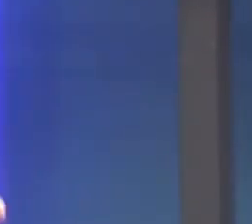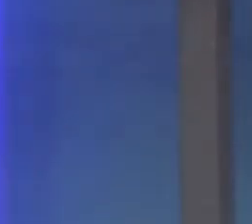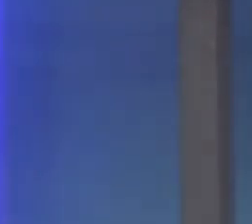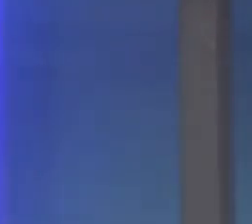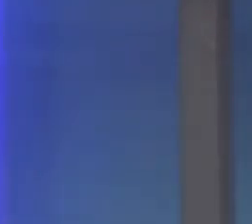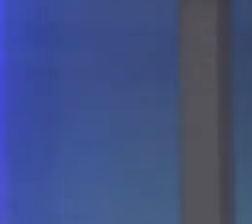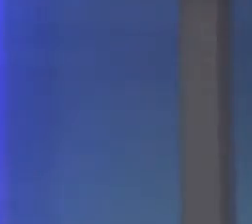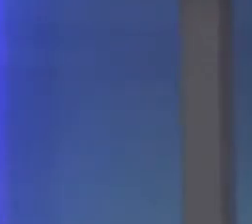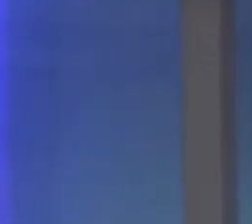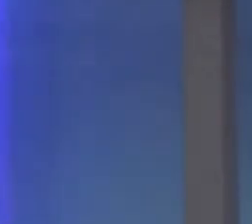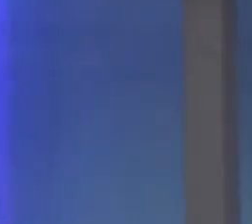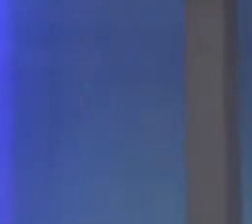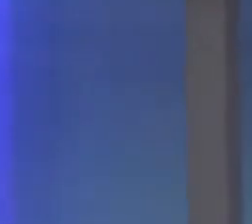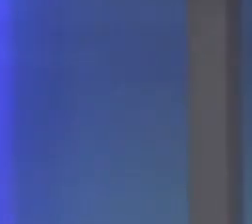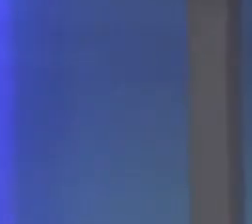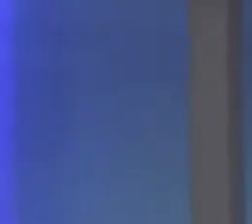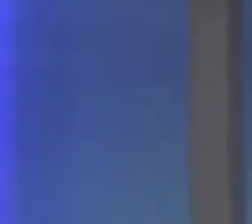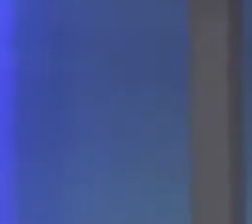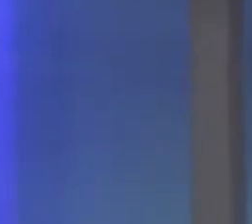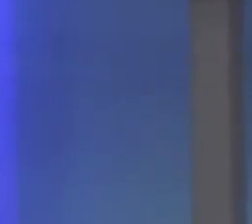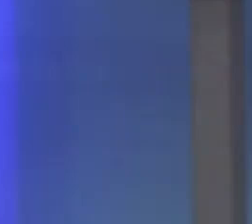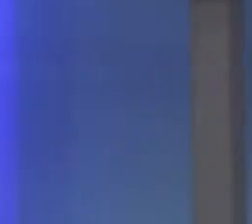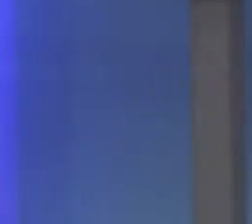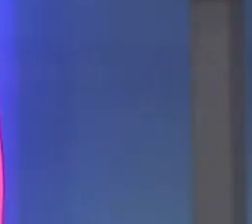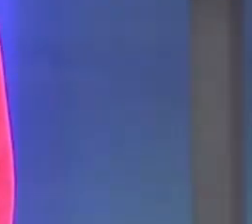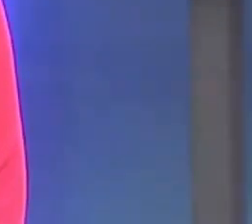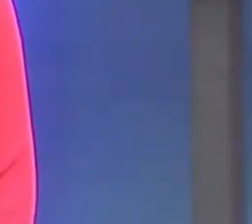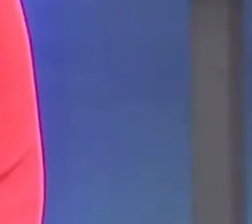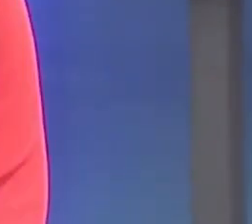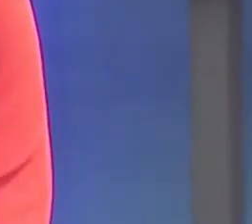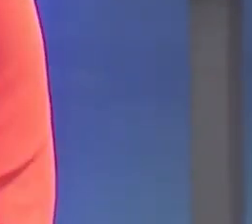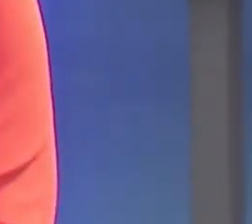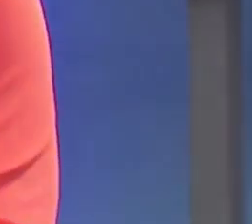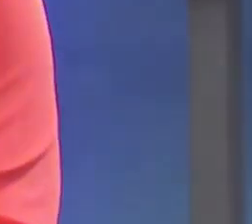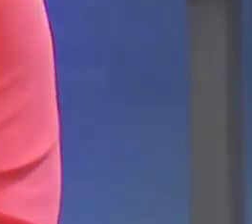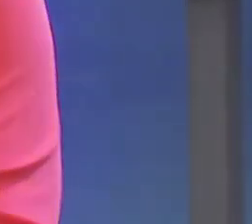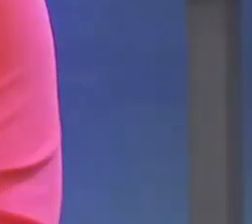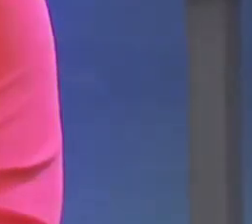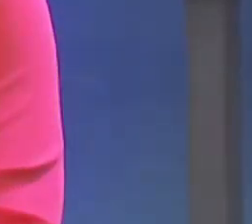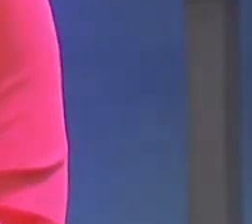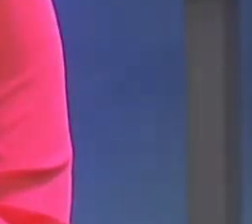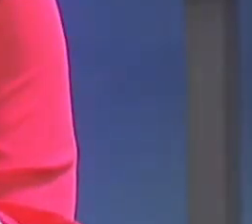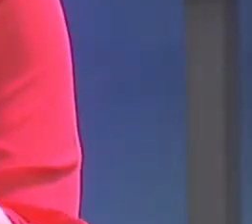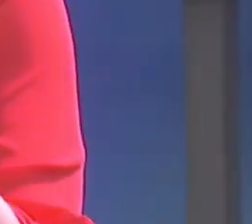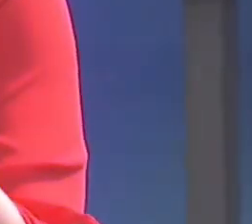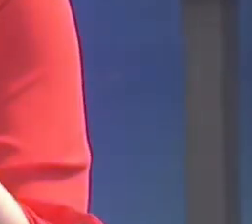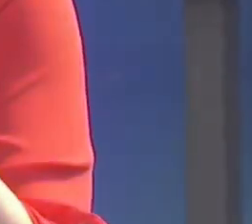I've been thinking about us, baby, since things